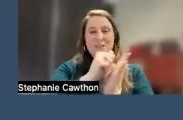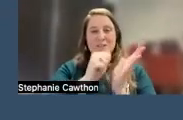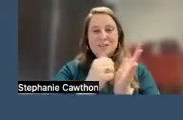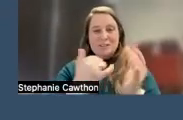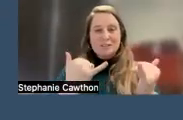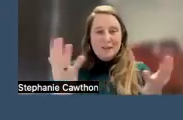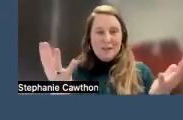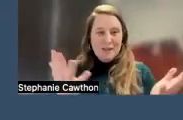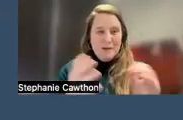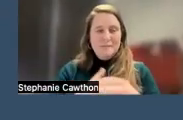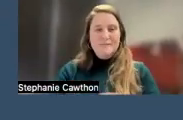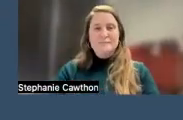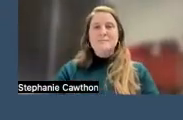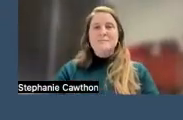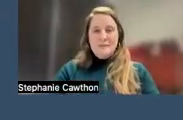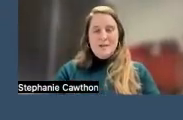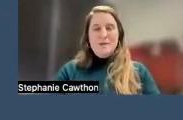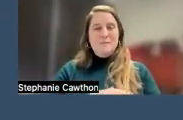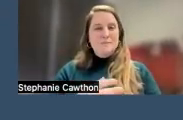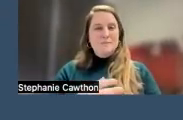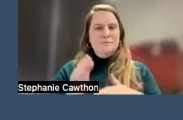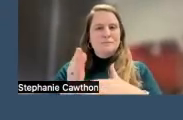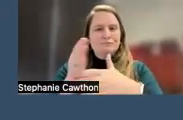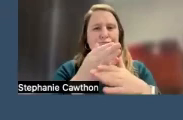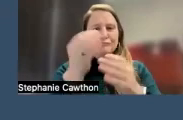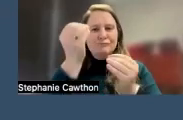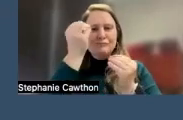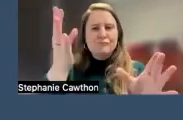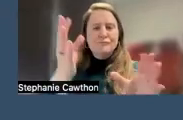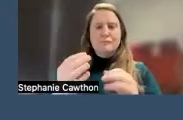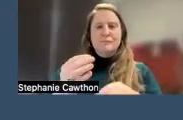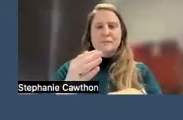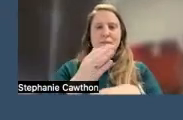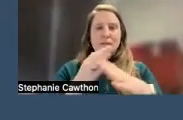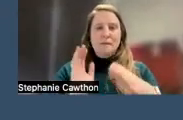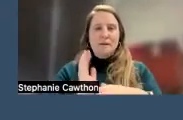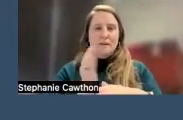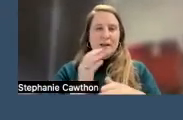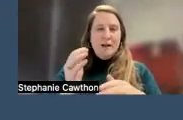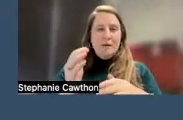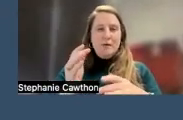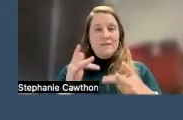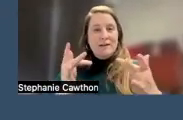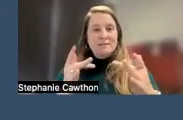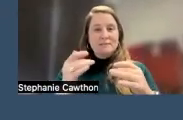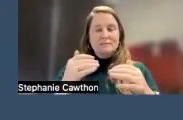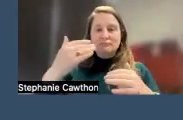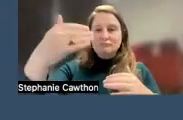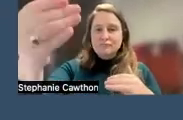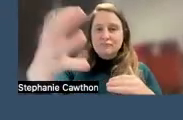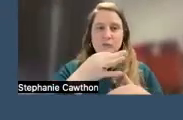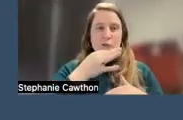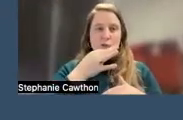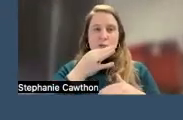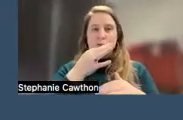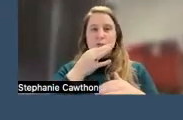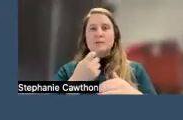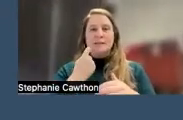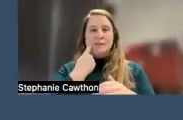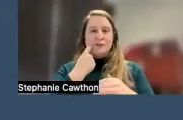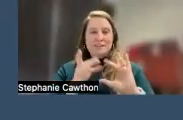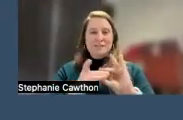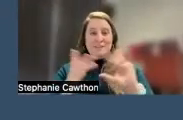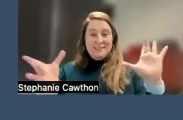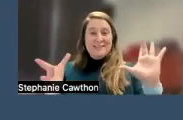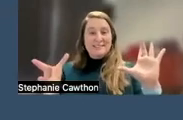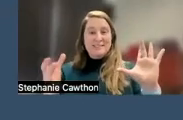Success. The agenda today is as follows. We'll be sharing some information and some of our events that are